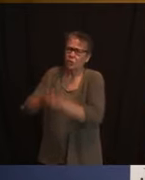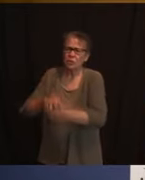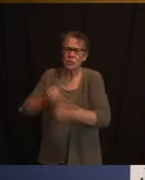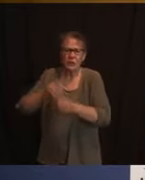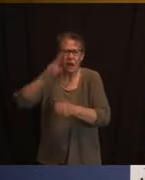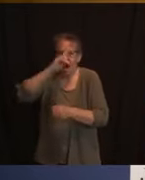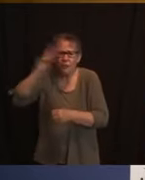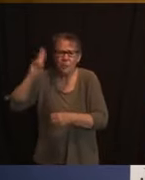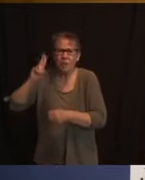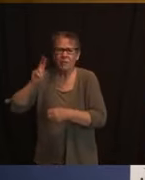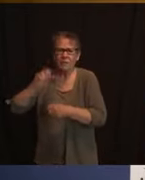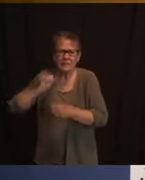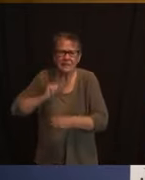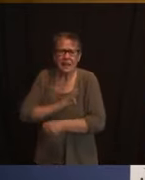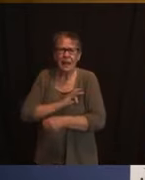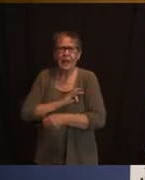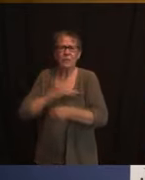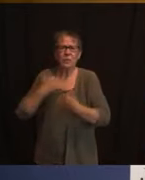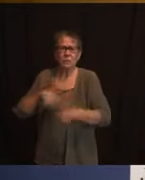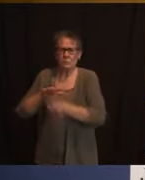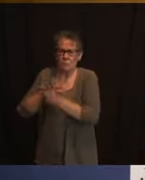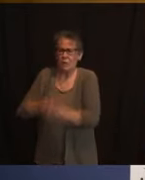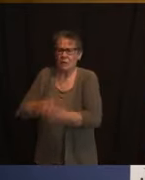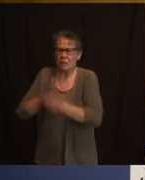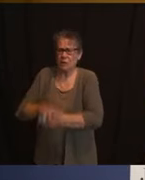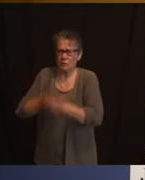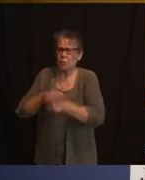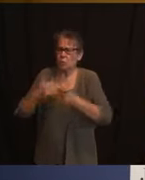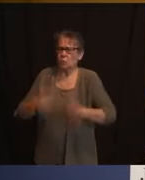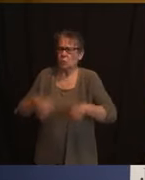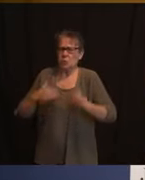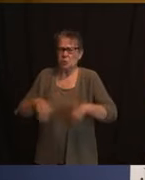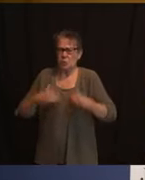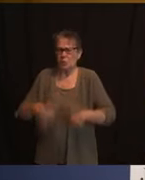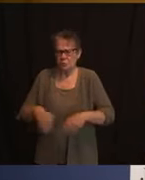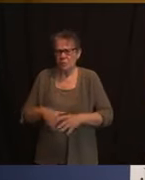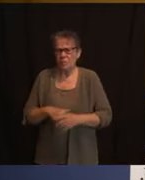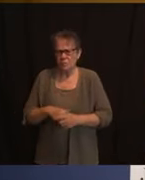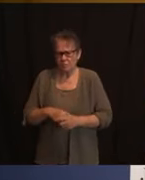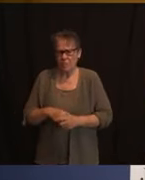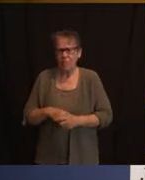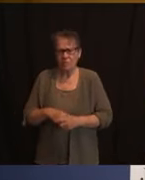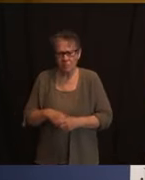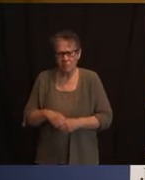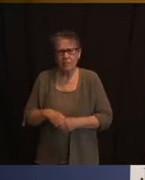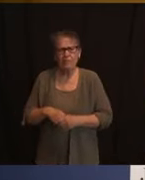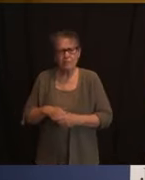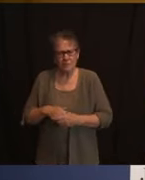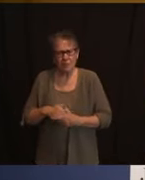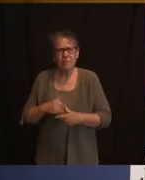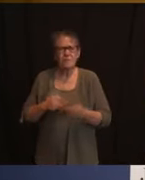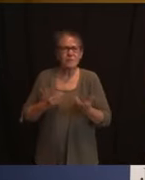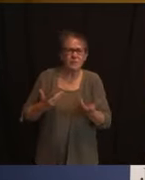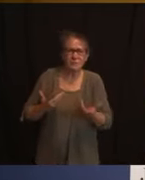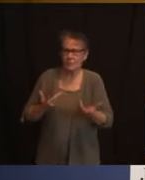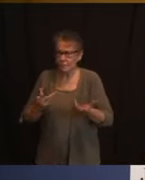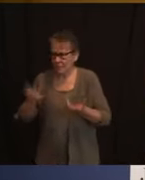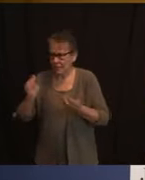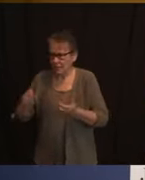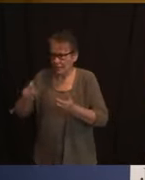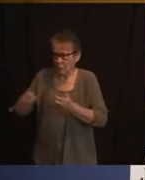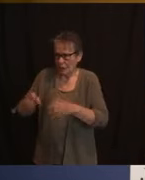even wider. During this pandemic, the hospitals have continued to treat all of the patients that have come